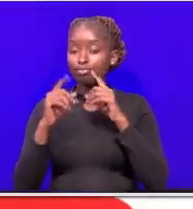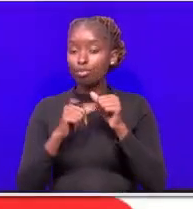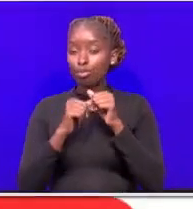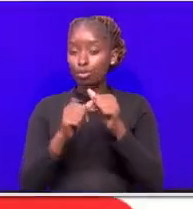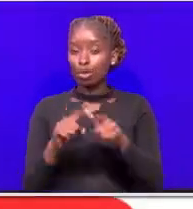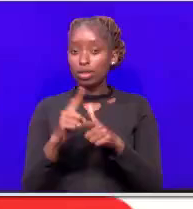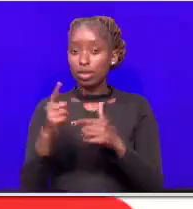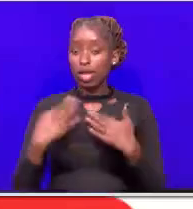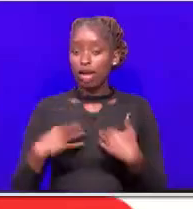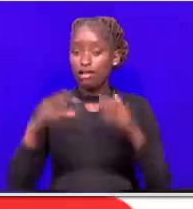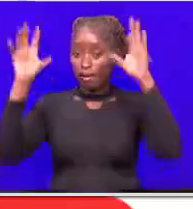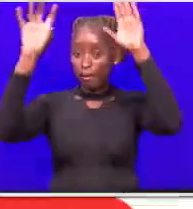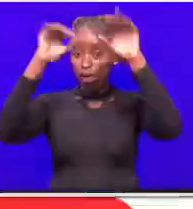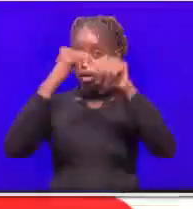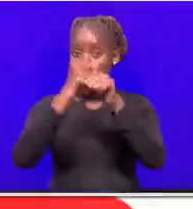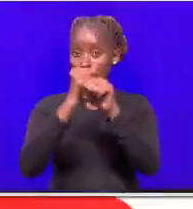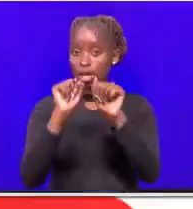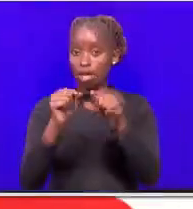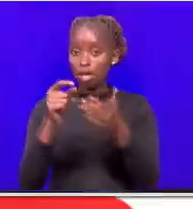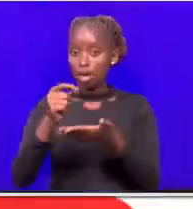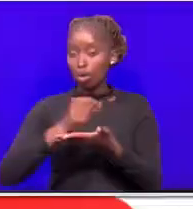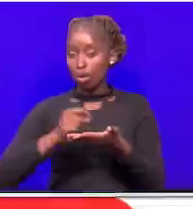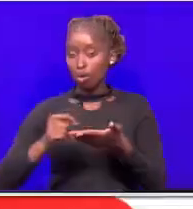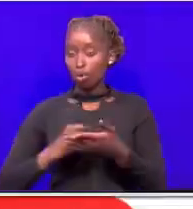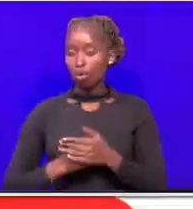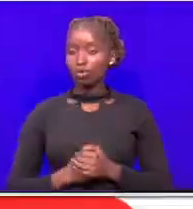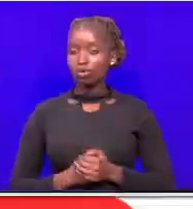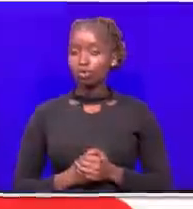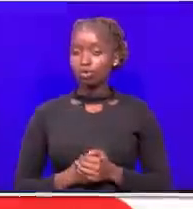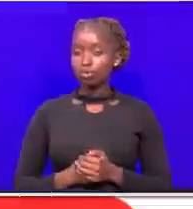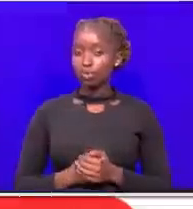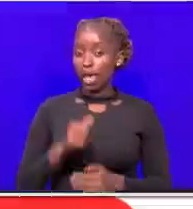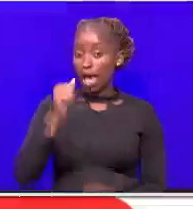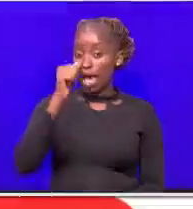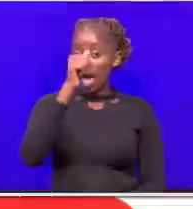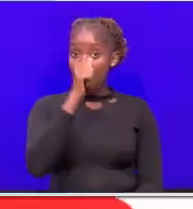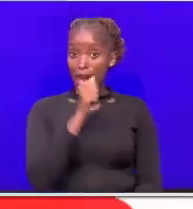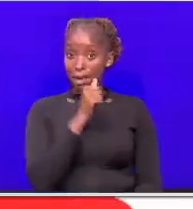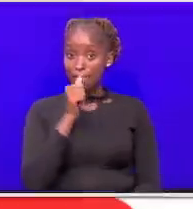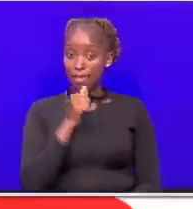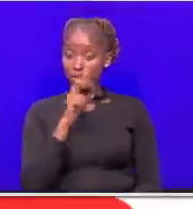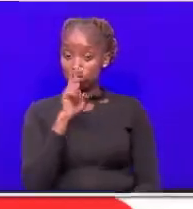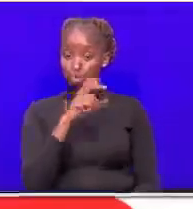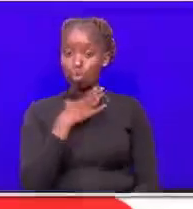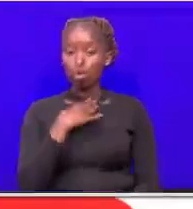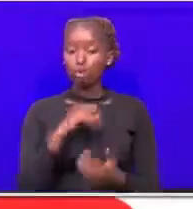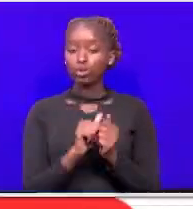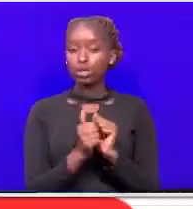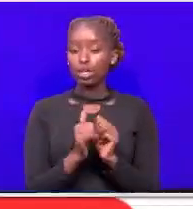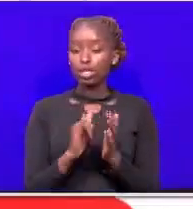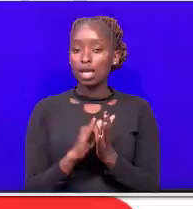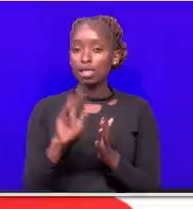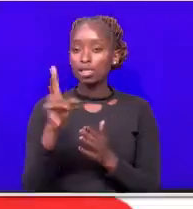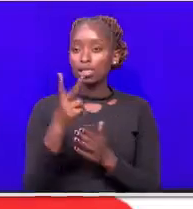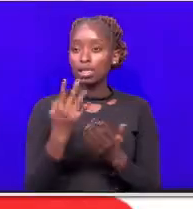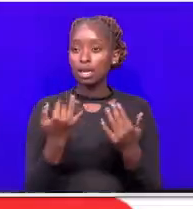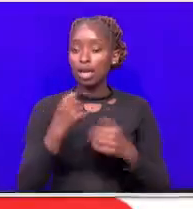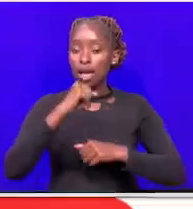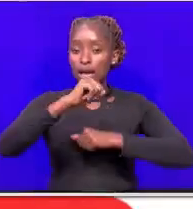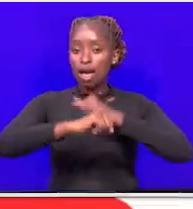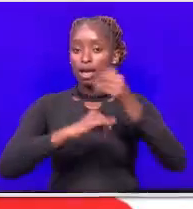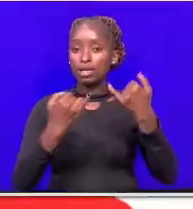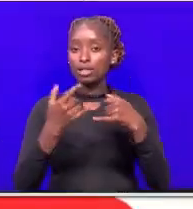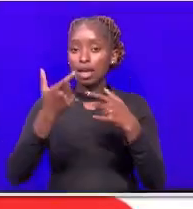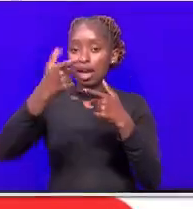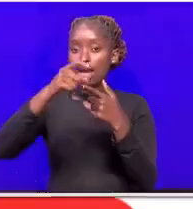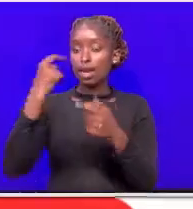signature and then begin. The IEBC Amendment Bill seeks to amend the second schedule to the Act to increase the number of